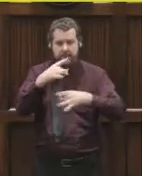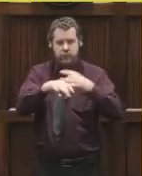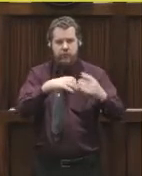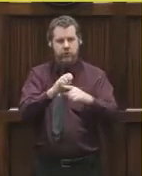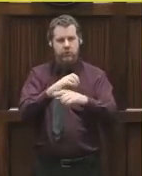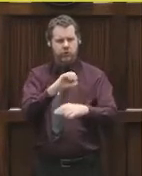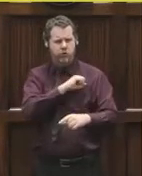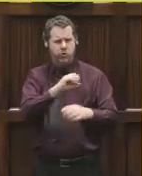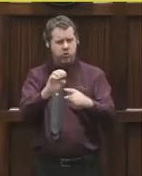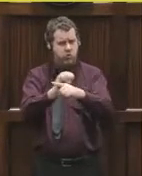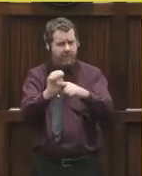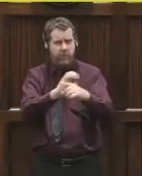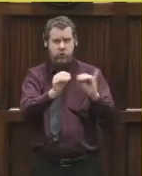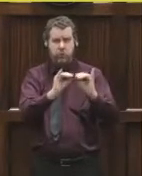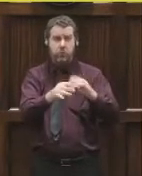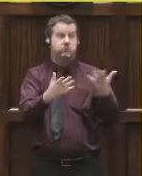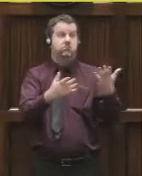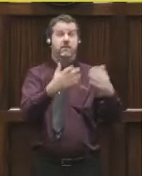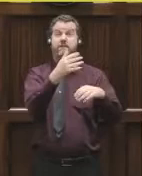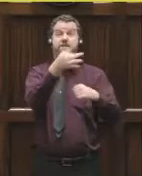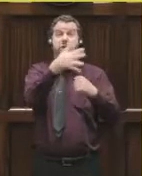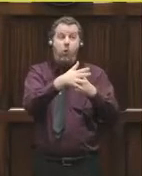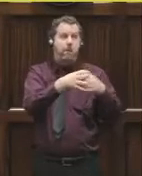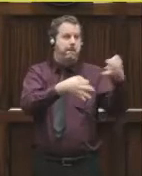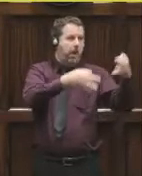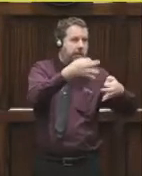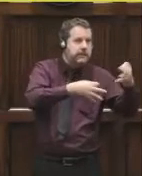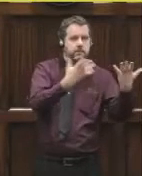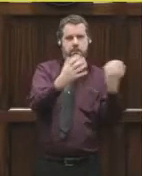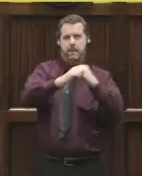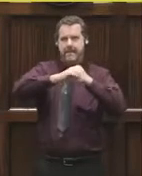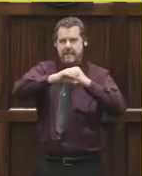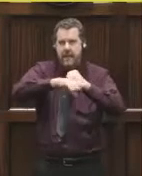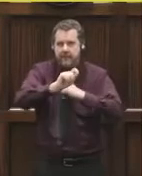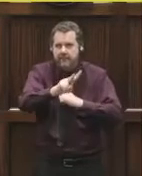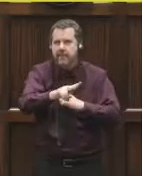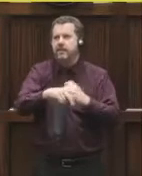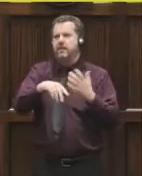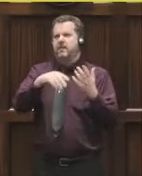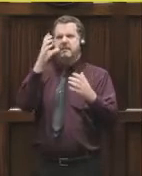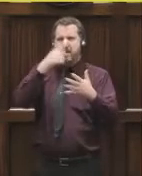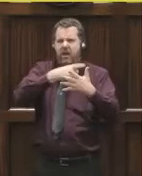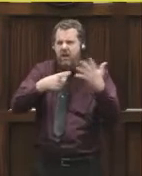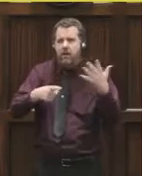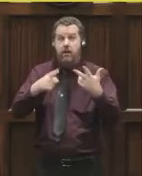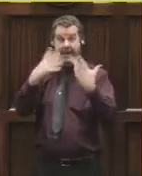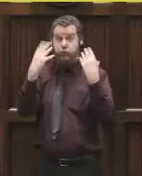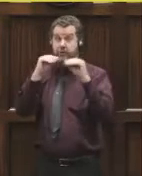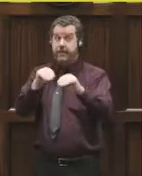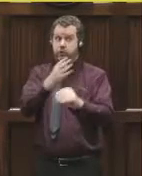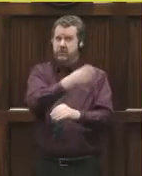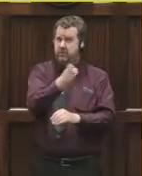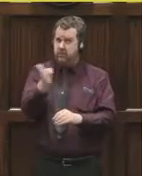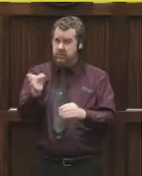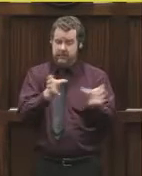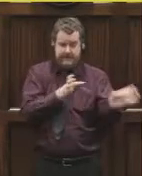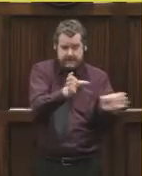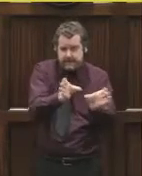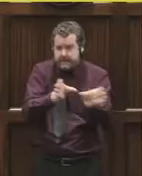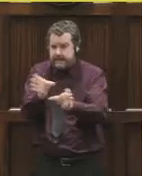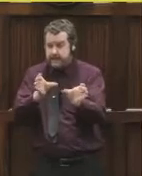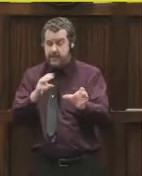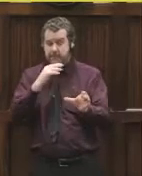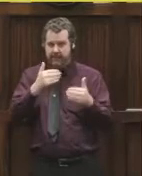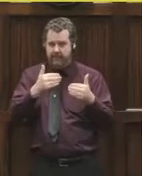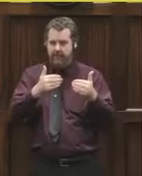politics, in media and critically in education if we are to move towards equality. All of these things, of